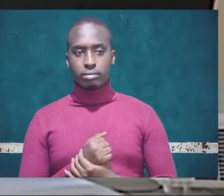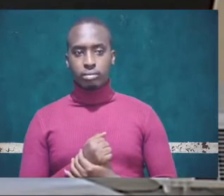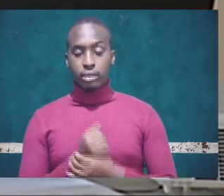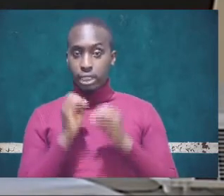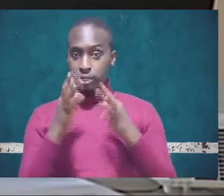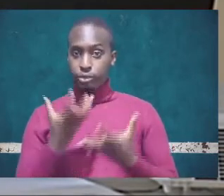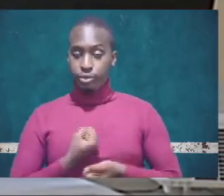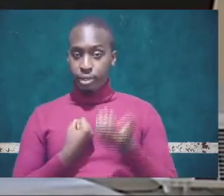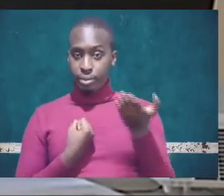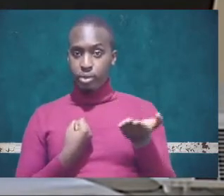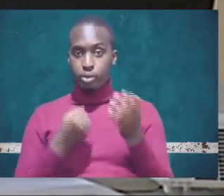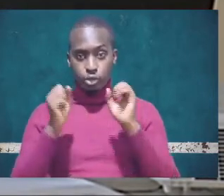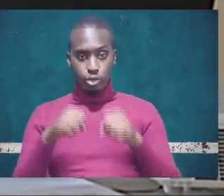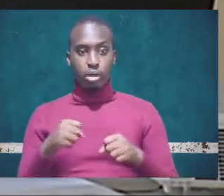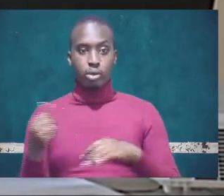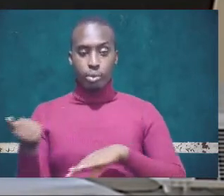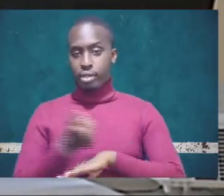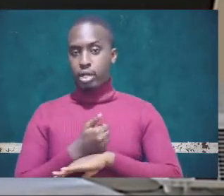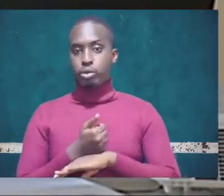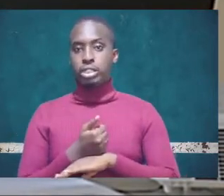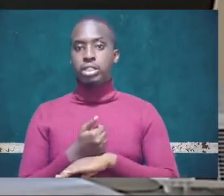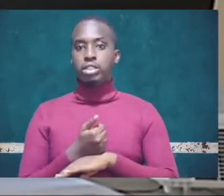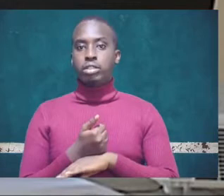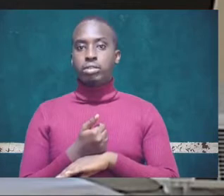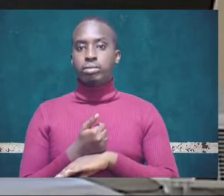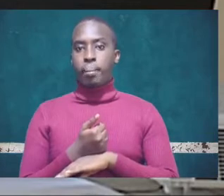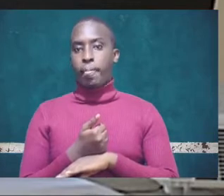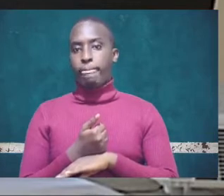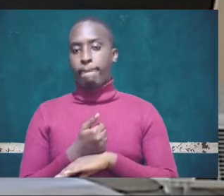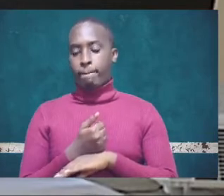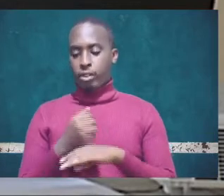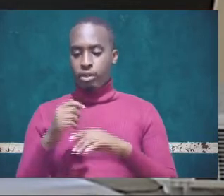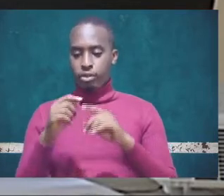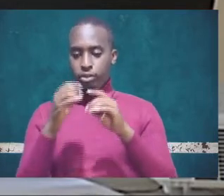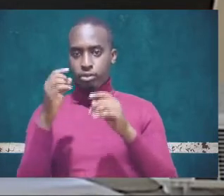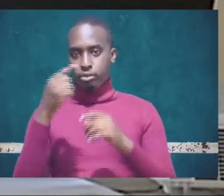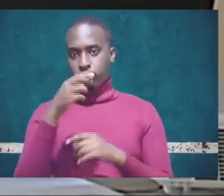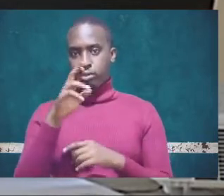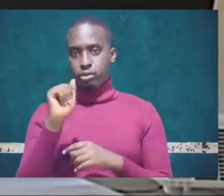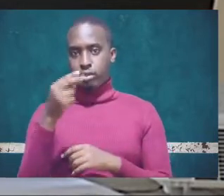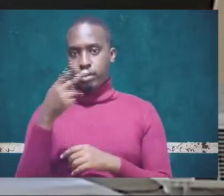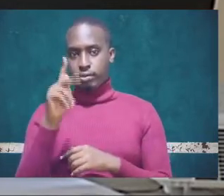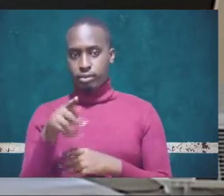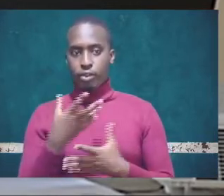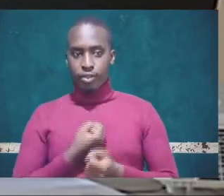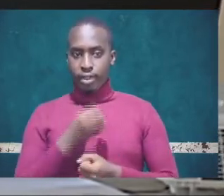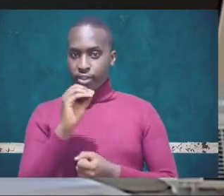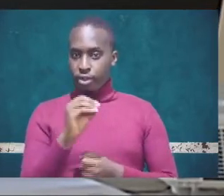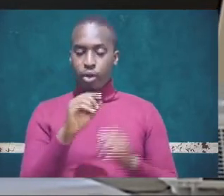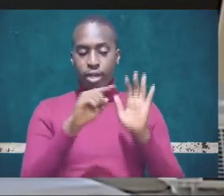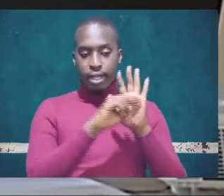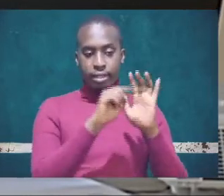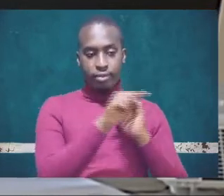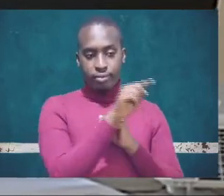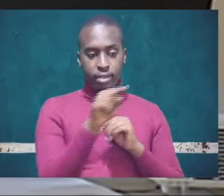when we have this, you can present it on a graph. We have 0 here, negative infinity,